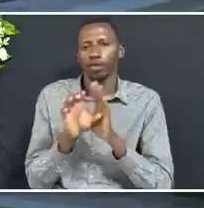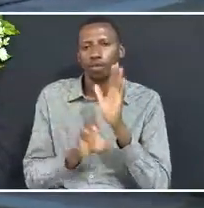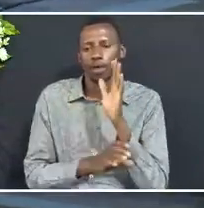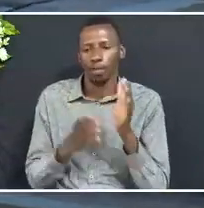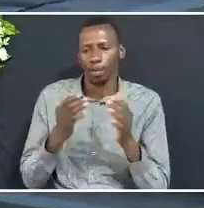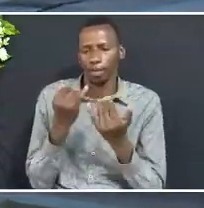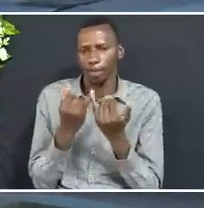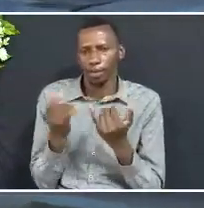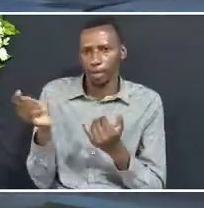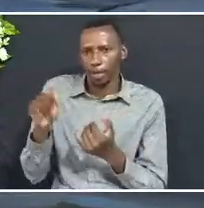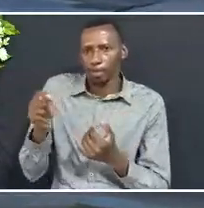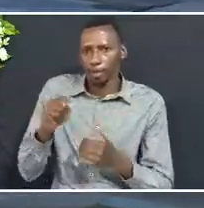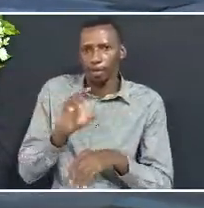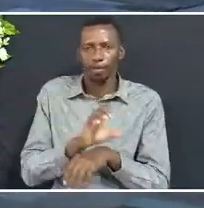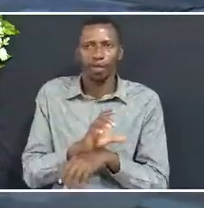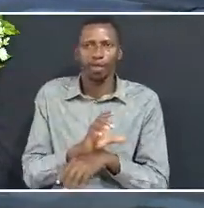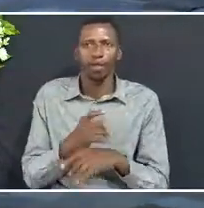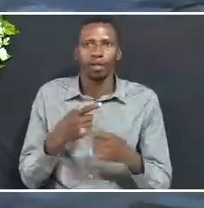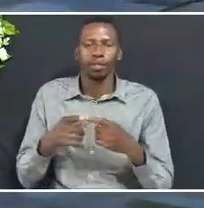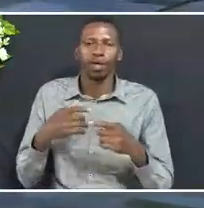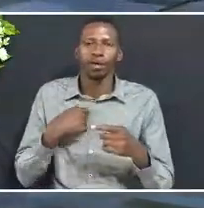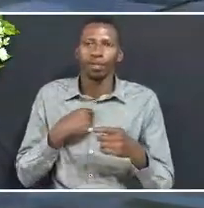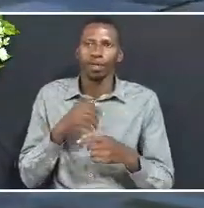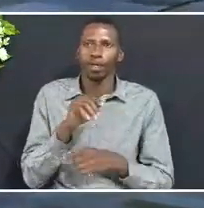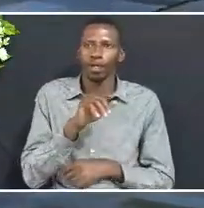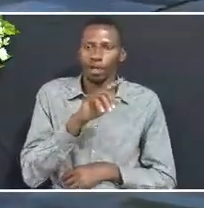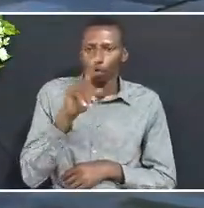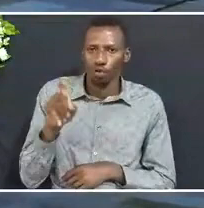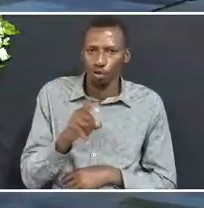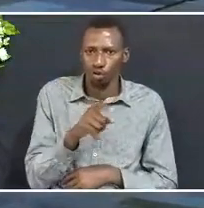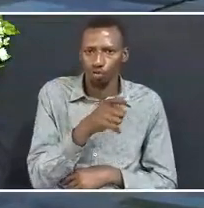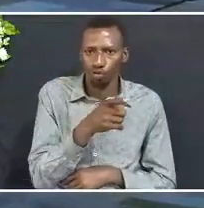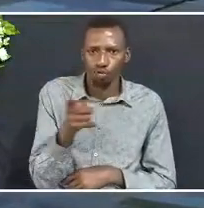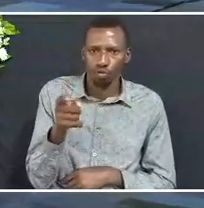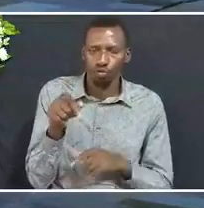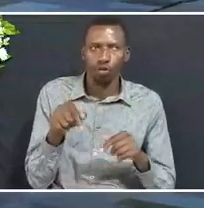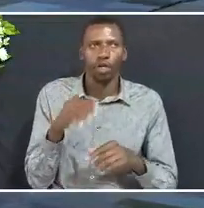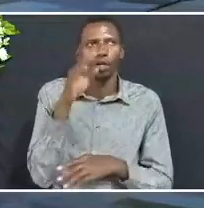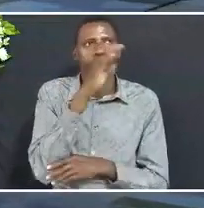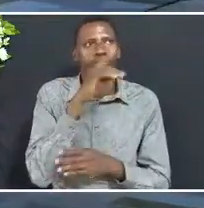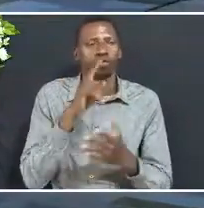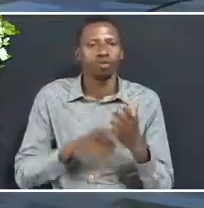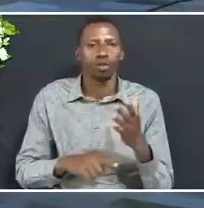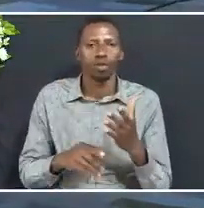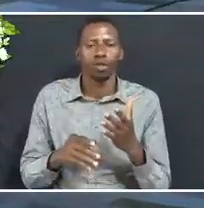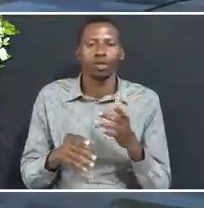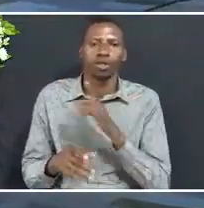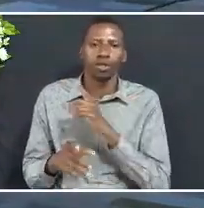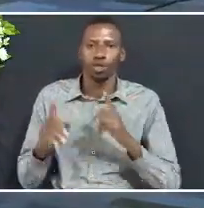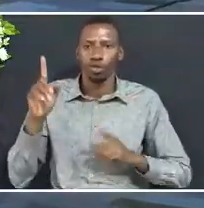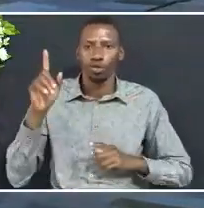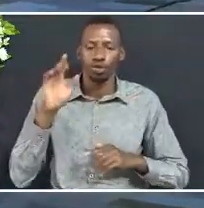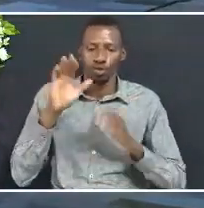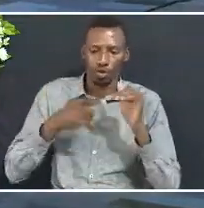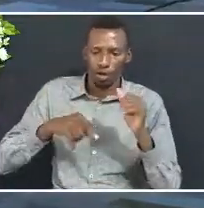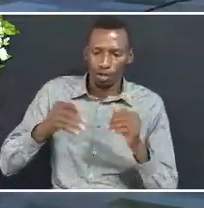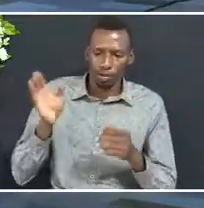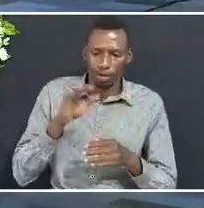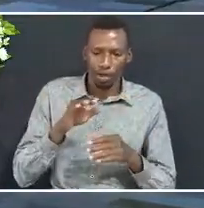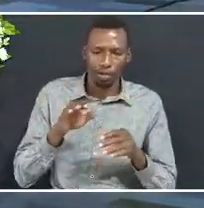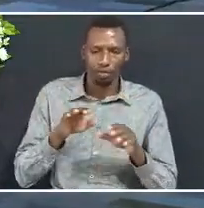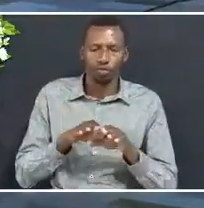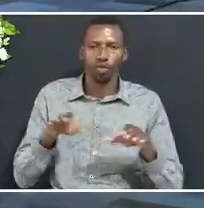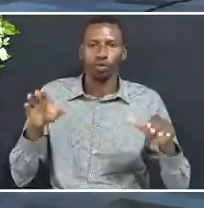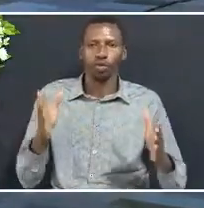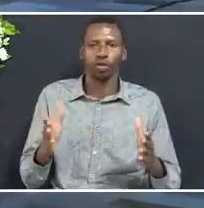every Sabbath. But my challenge this afternoon is that the Lord is calling us back to the altar, that